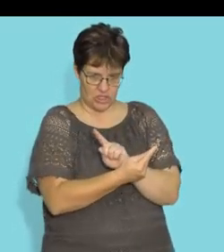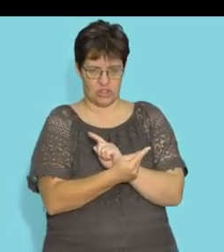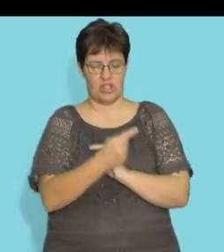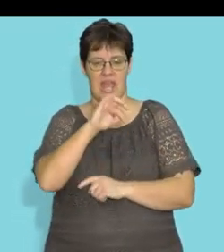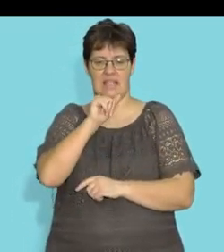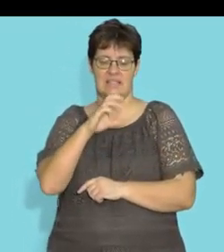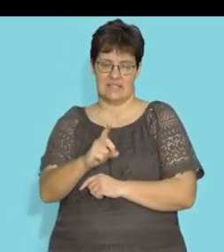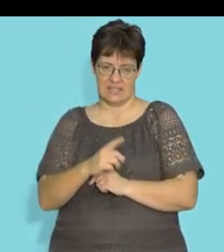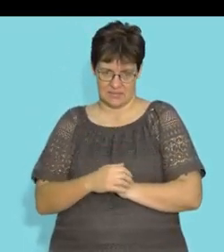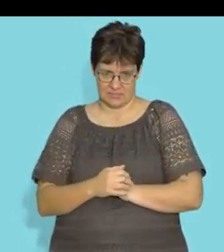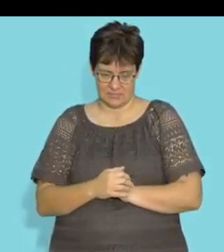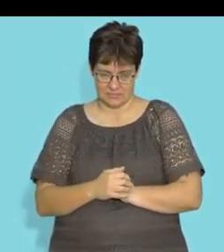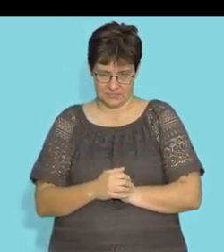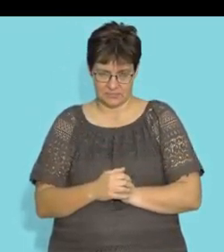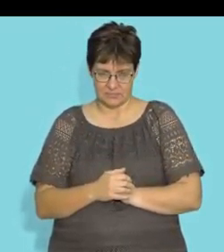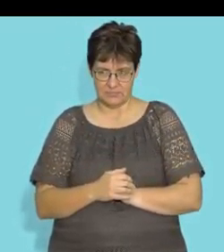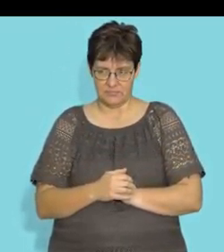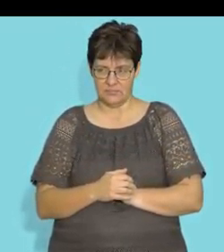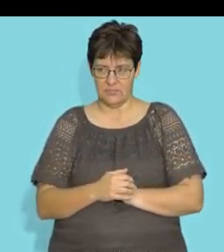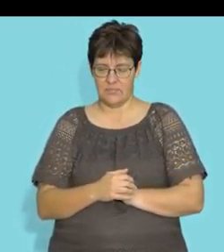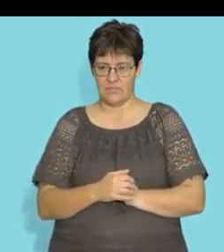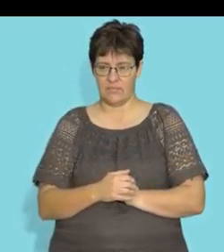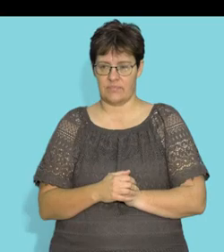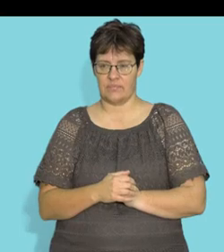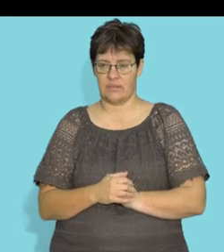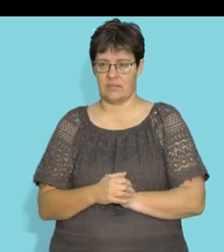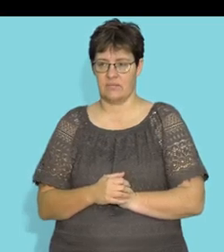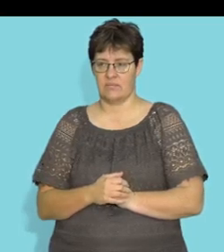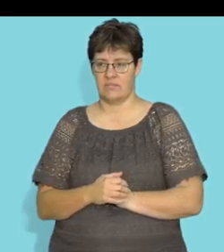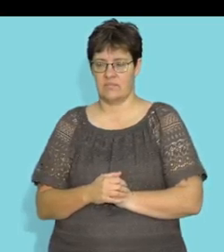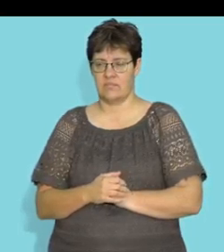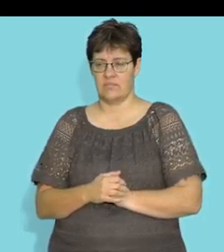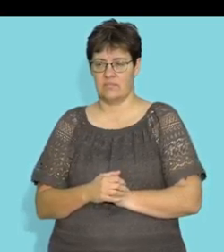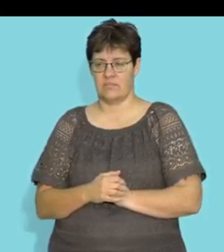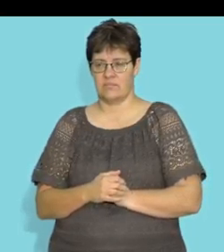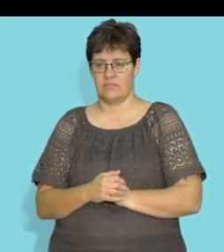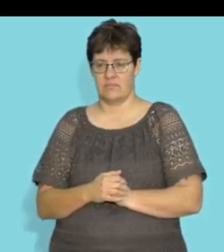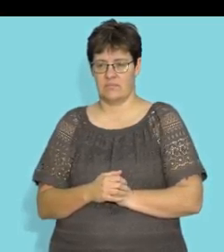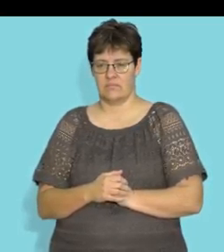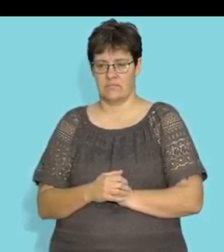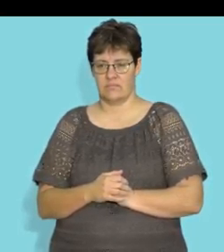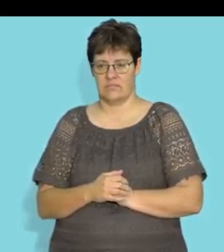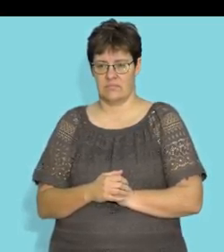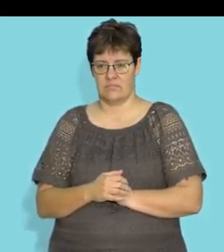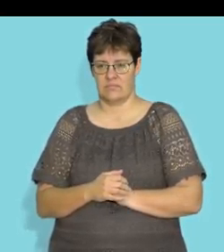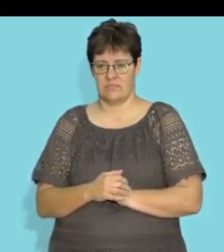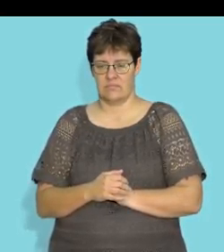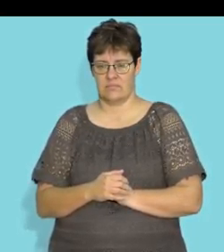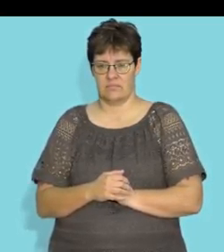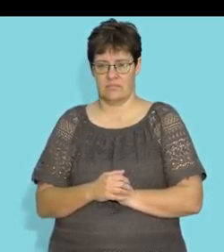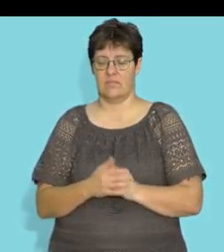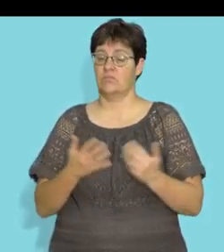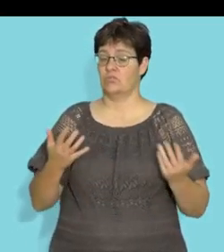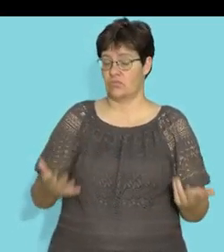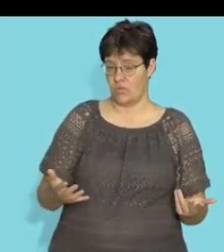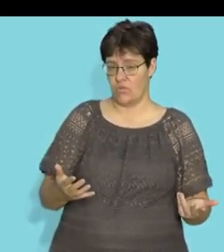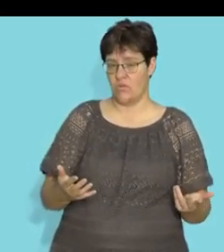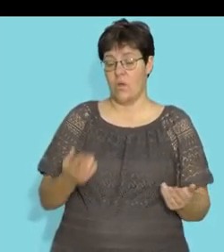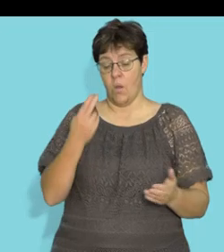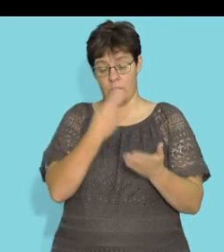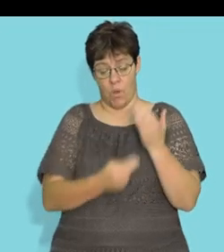now donates the proton, it makes it, as we know, the acid, and the